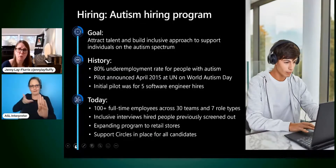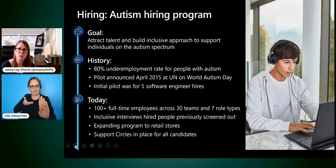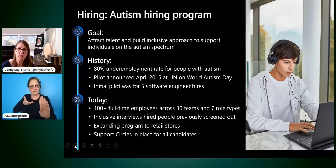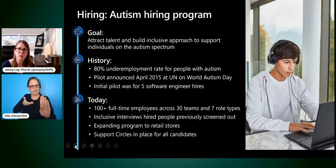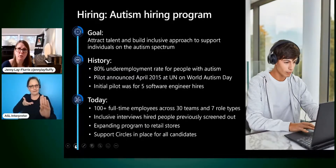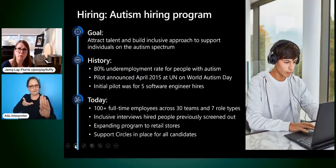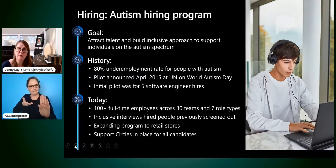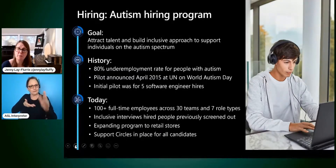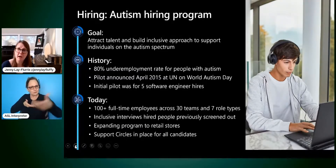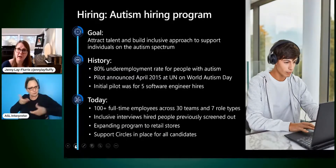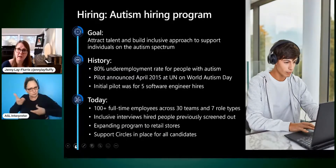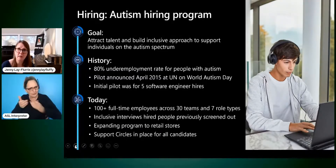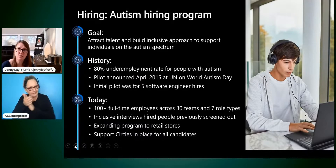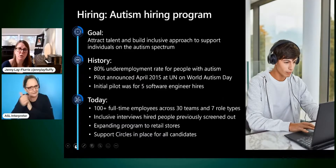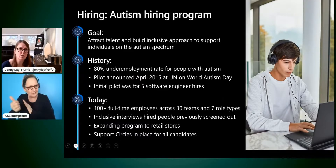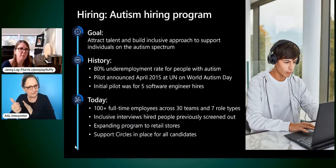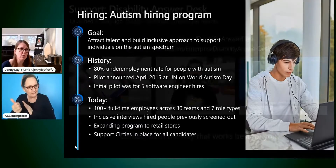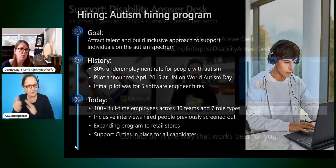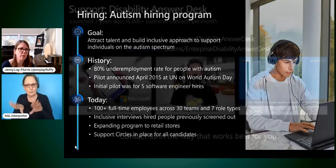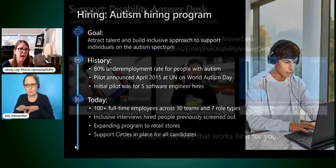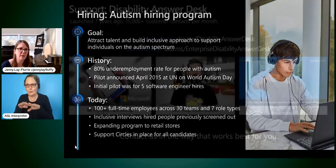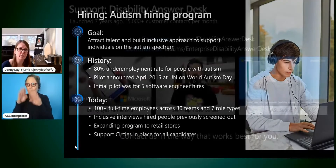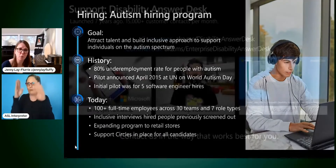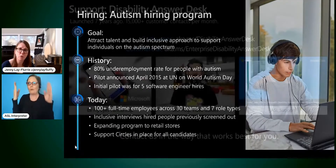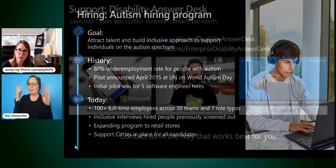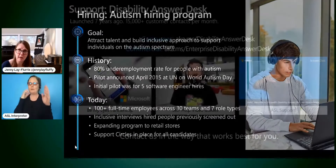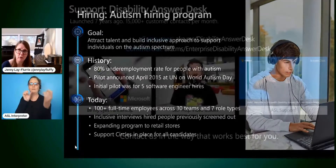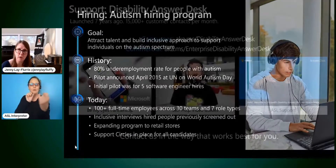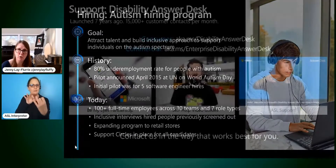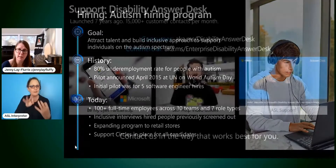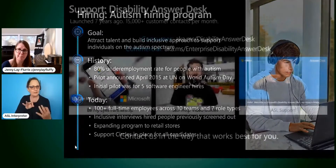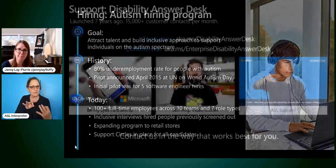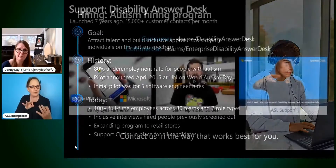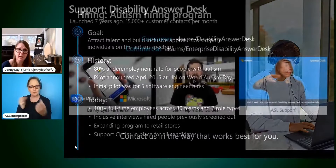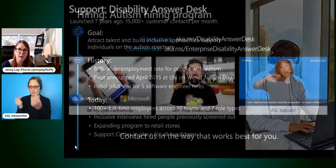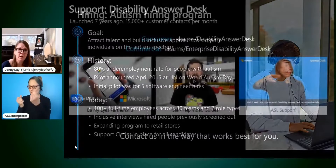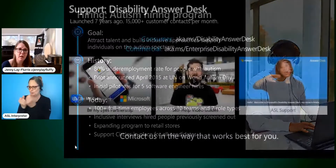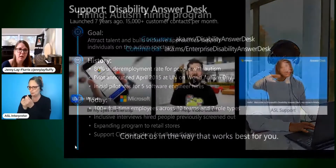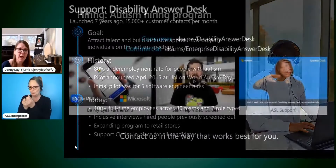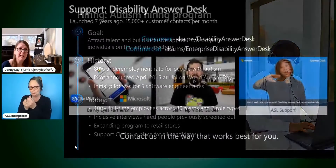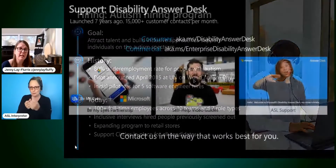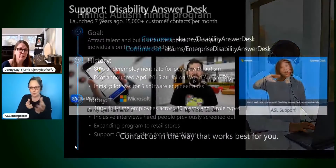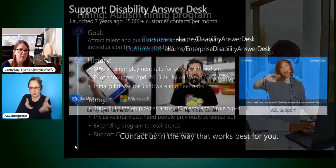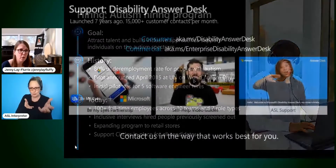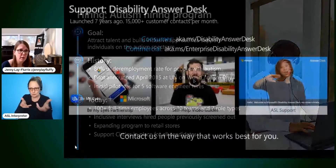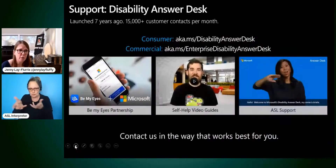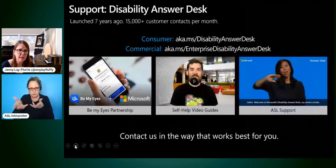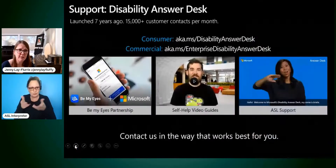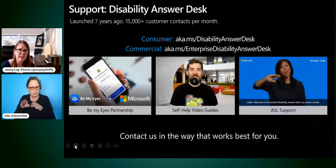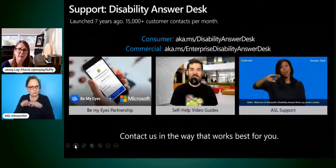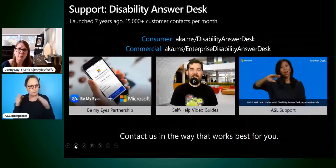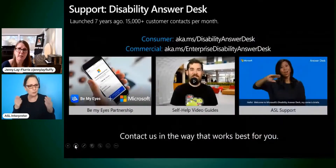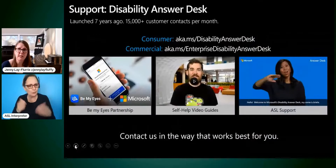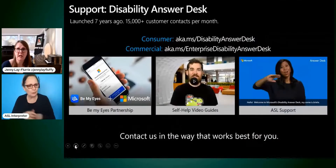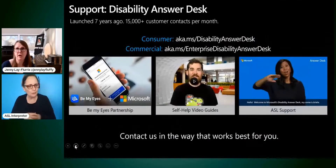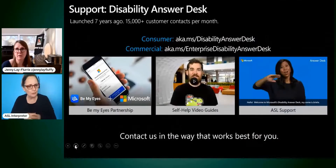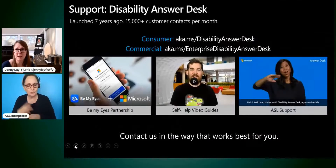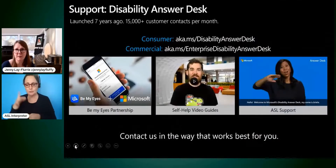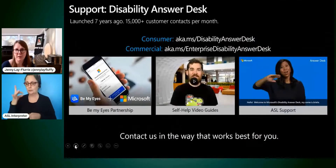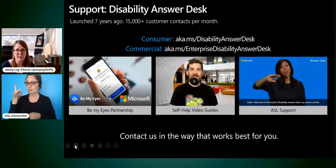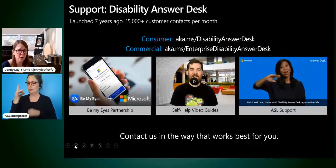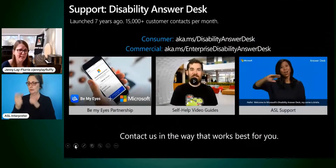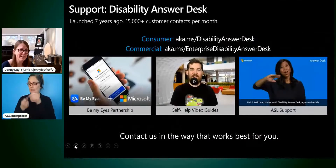to open doors to feedback and to make sure that our support channels were open eight years ago we created the disability